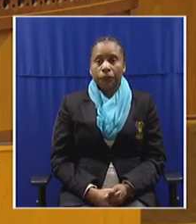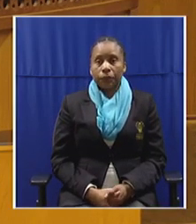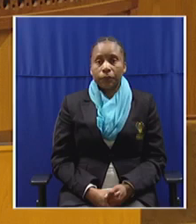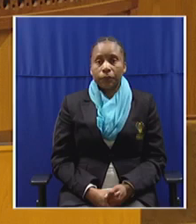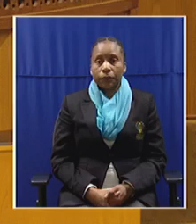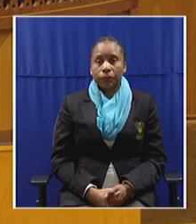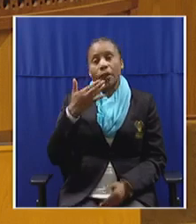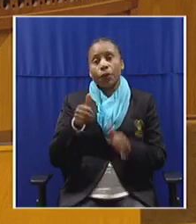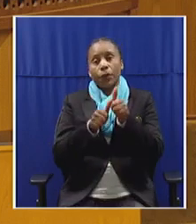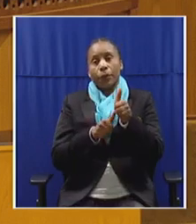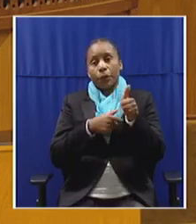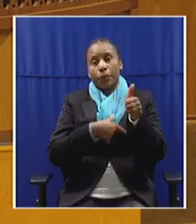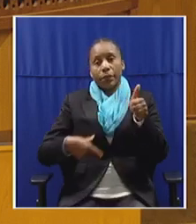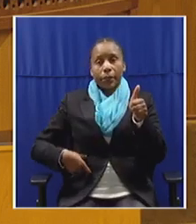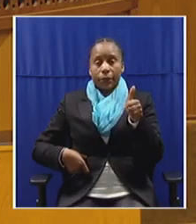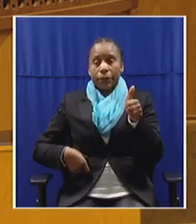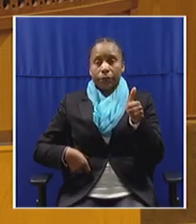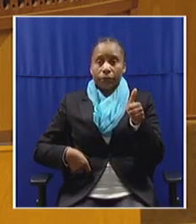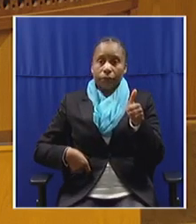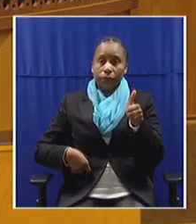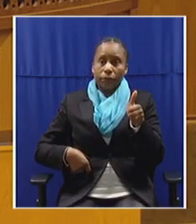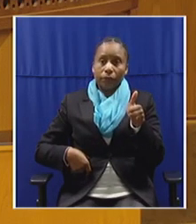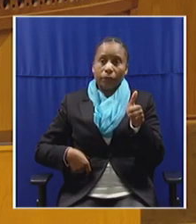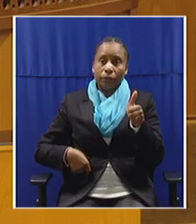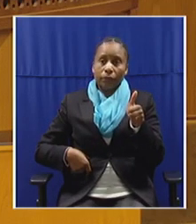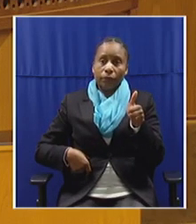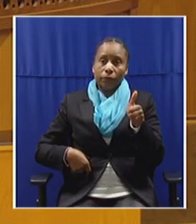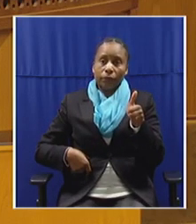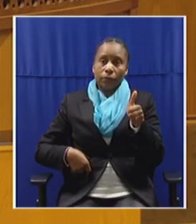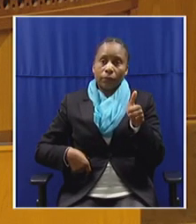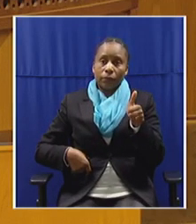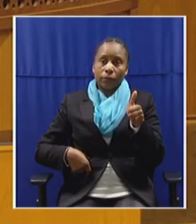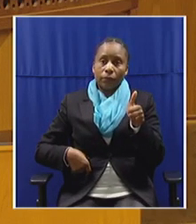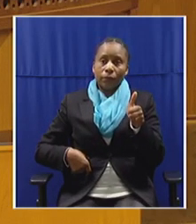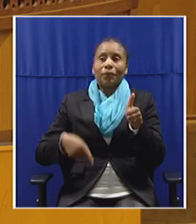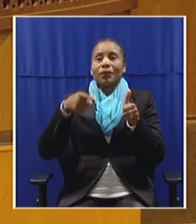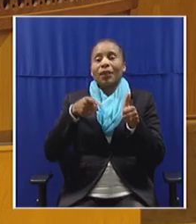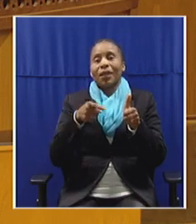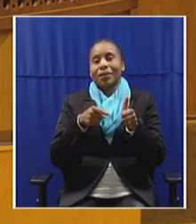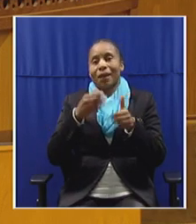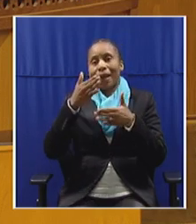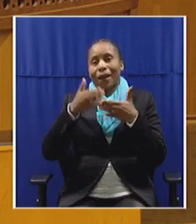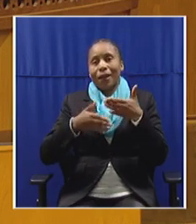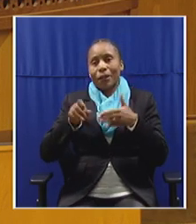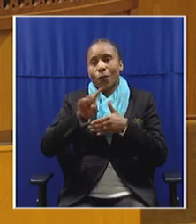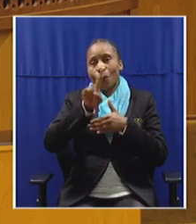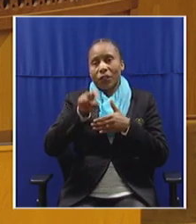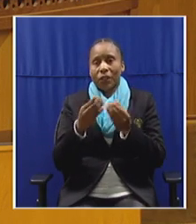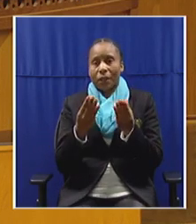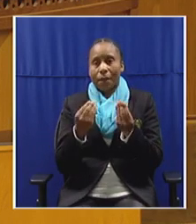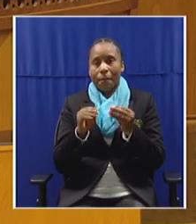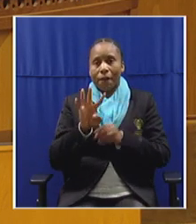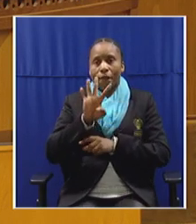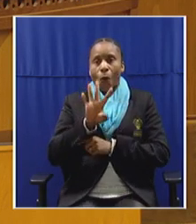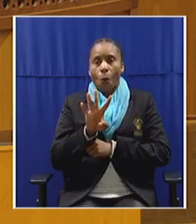Thank you, Deputy President. That puts us at the end of the question number 4.